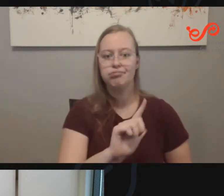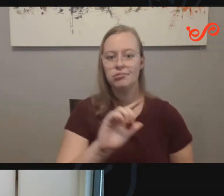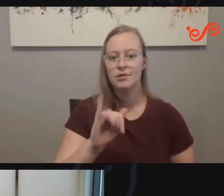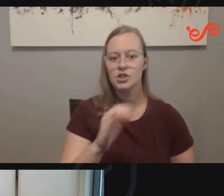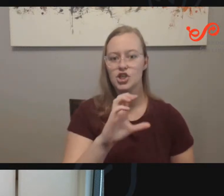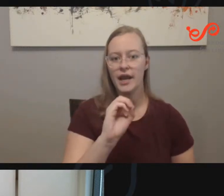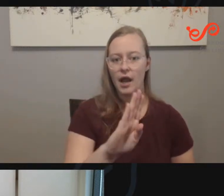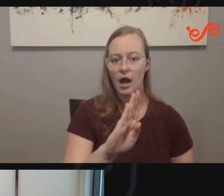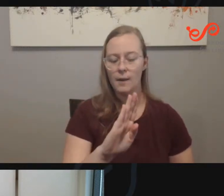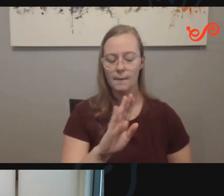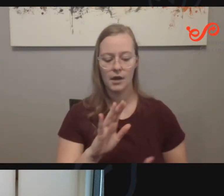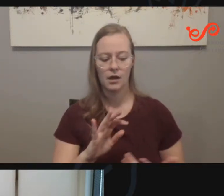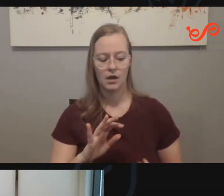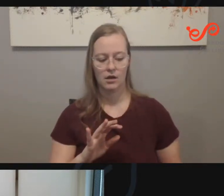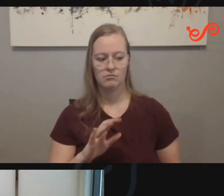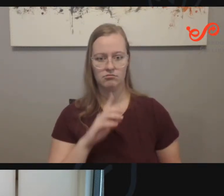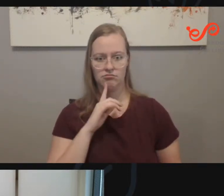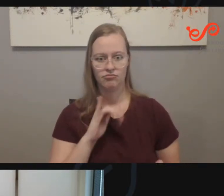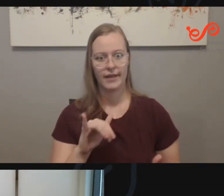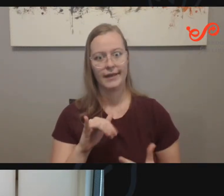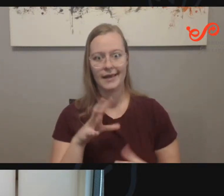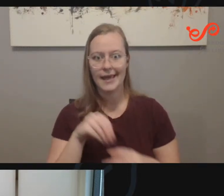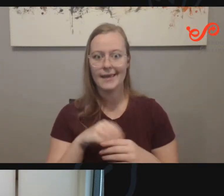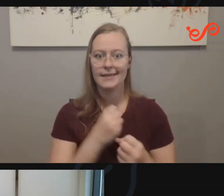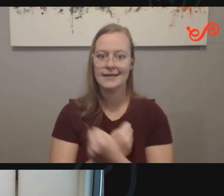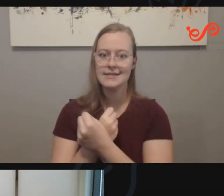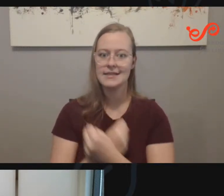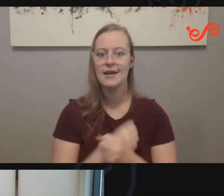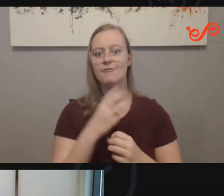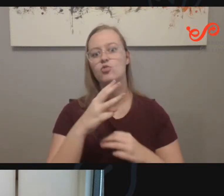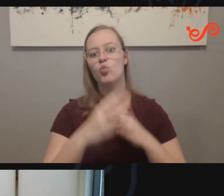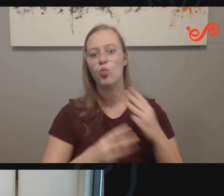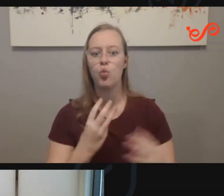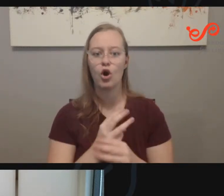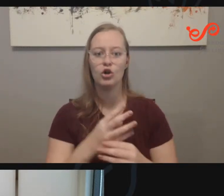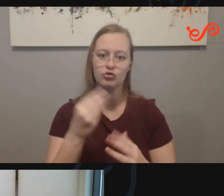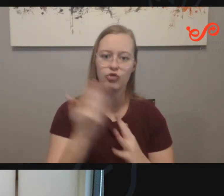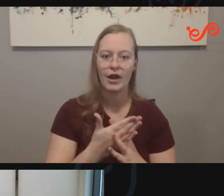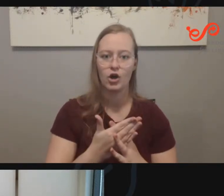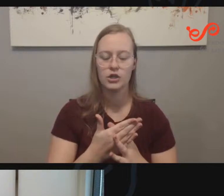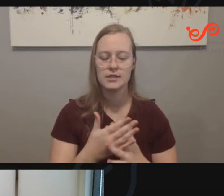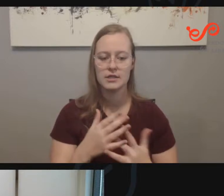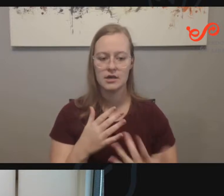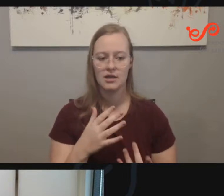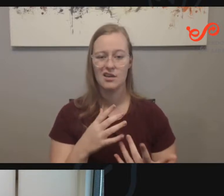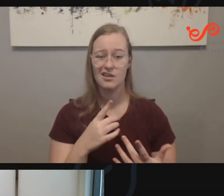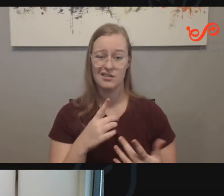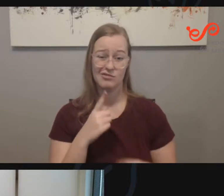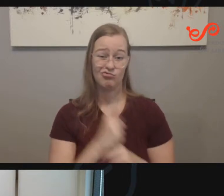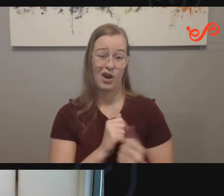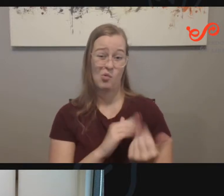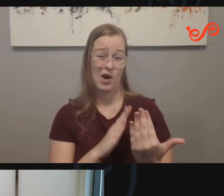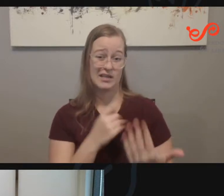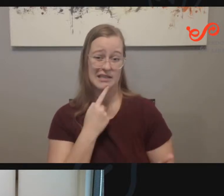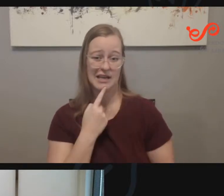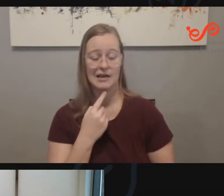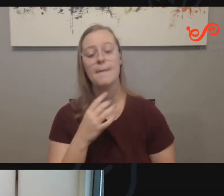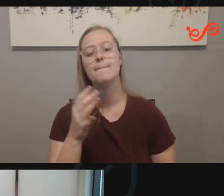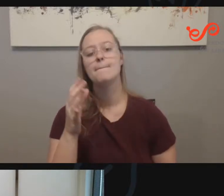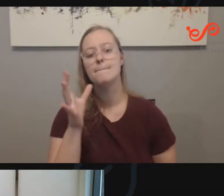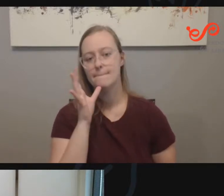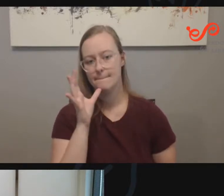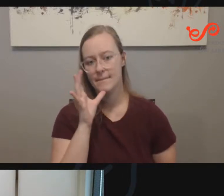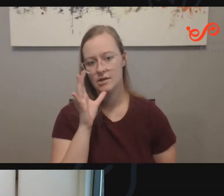in the enslaved world records, the correct way to put it would be the matriarchal line